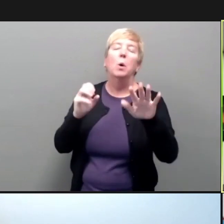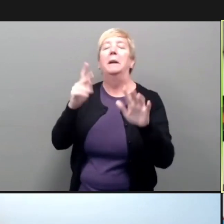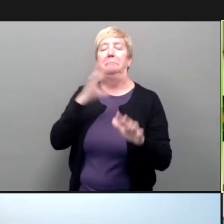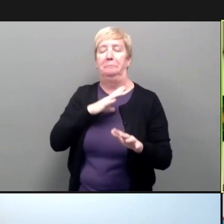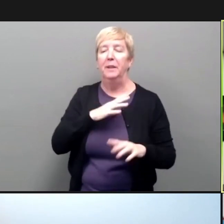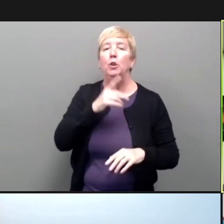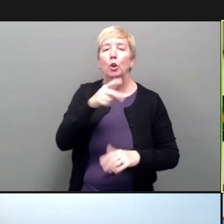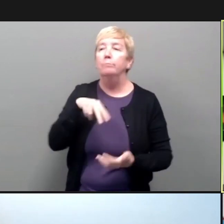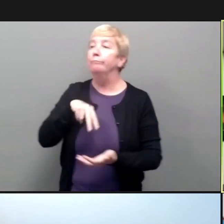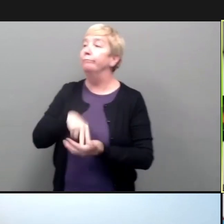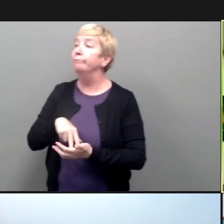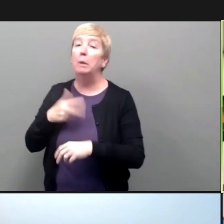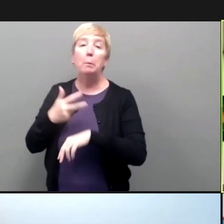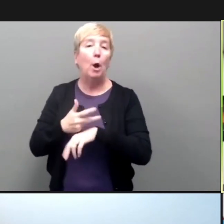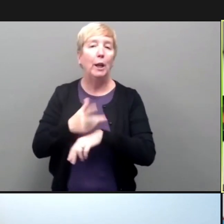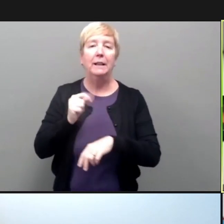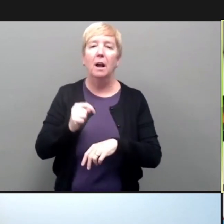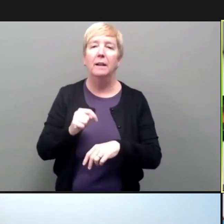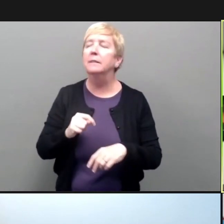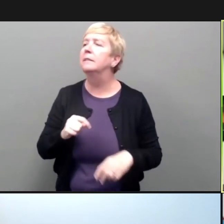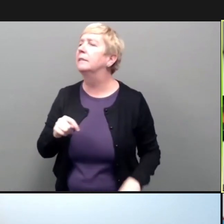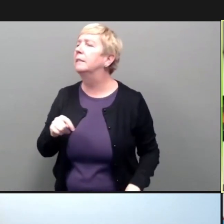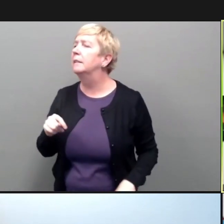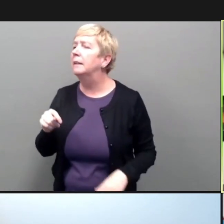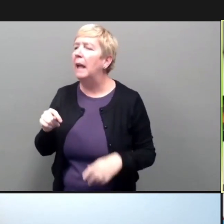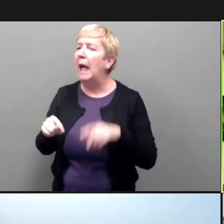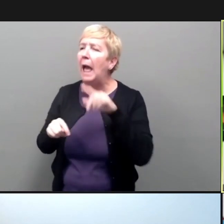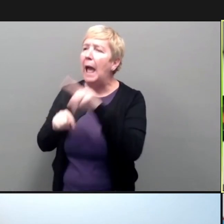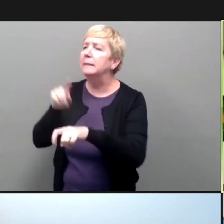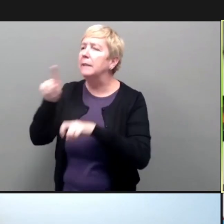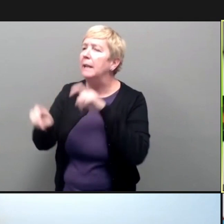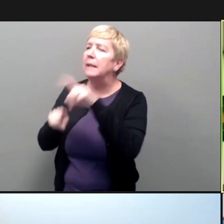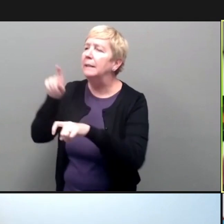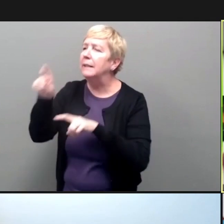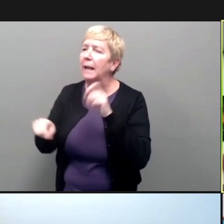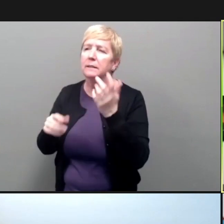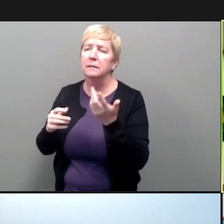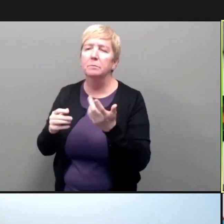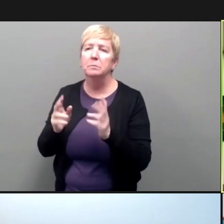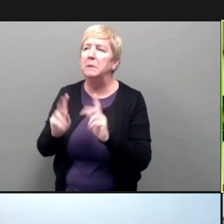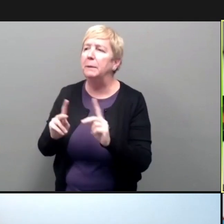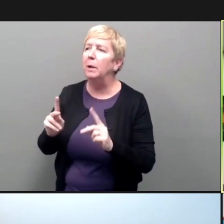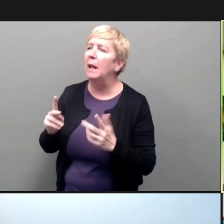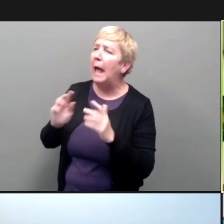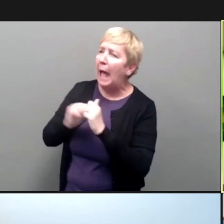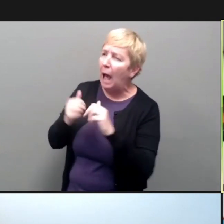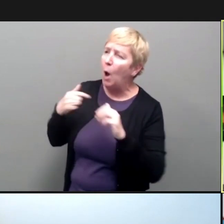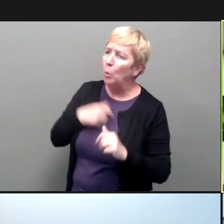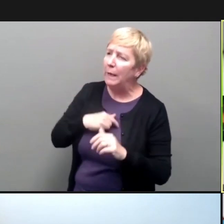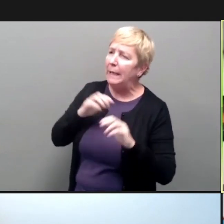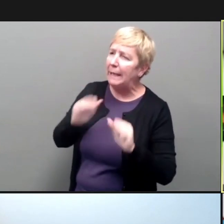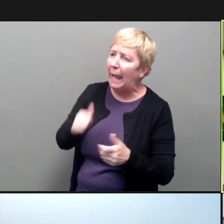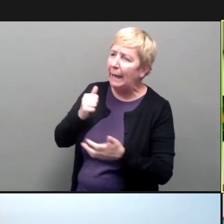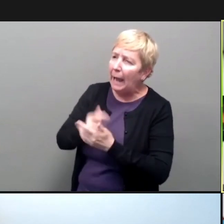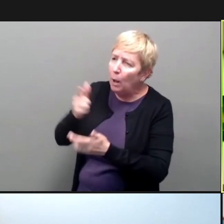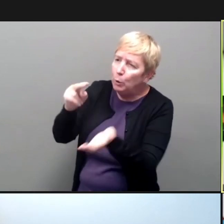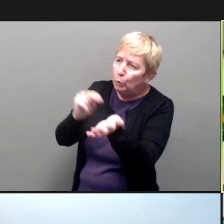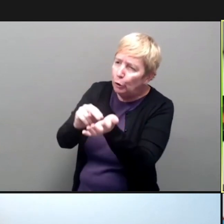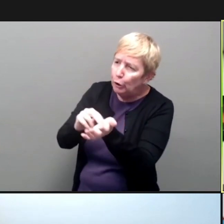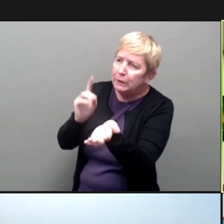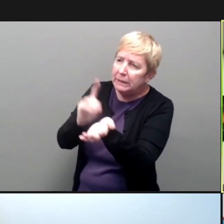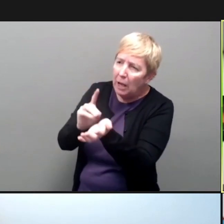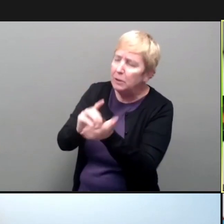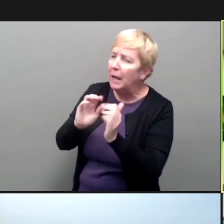lot and asked, is there one thing that we could do as New Mexico to help you be less exhausted as a